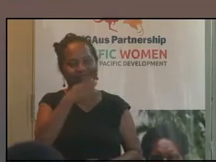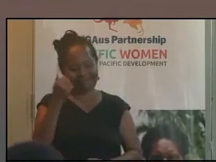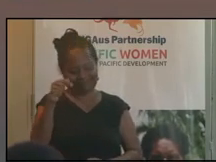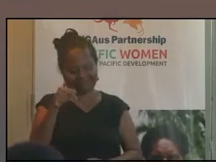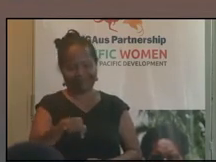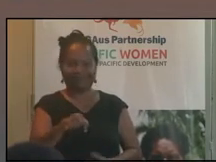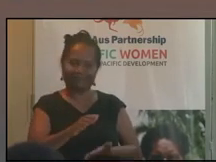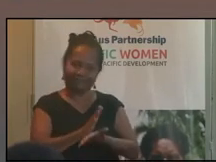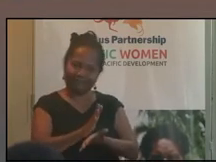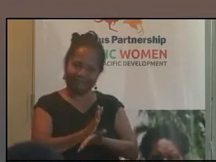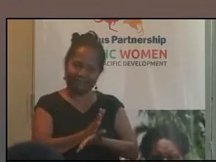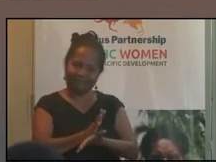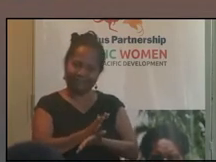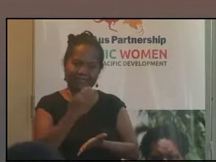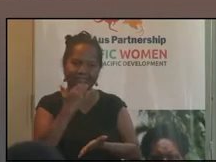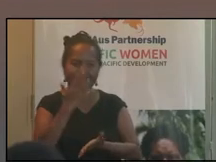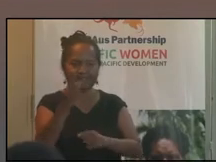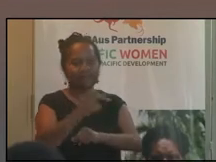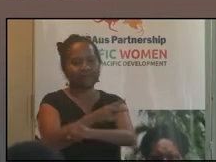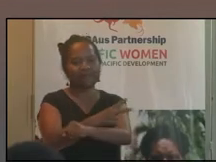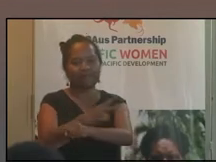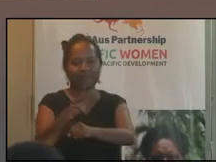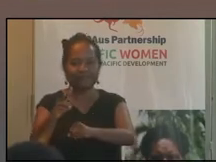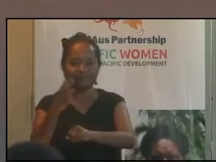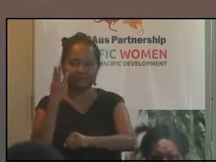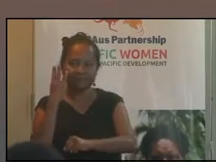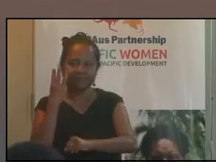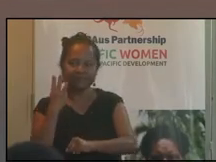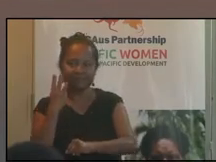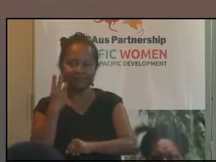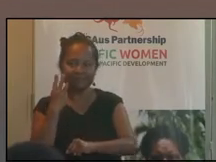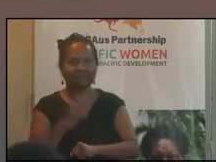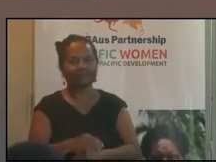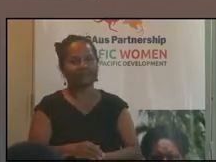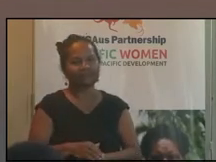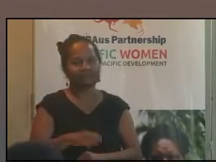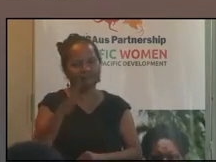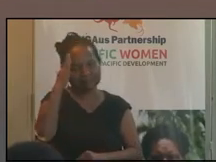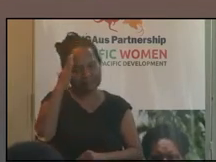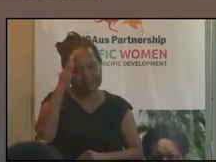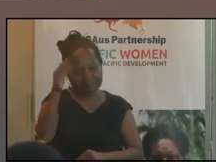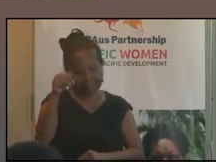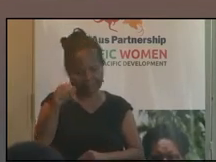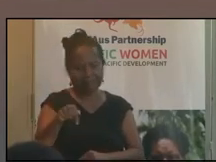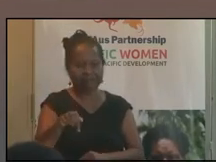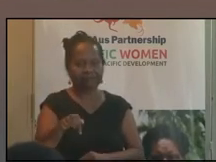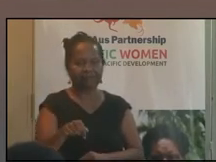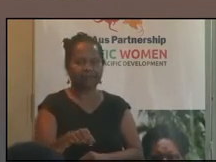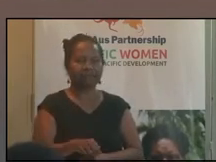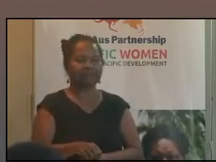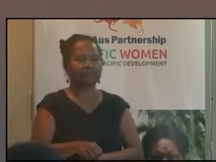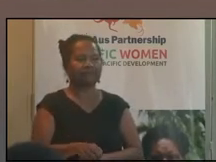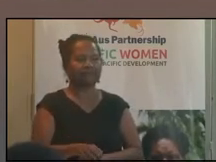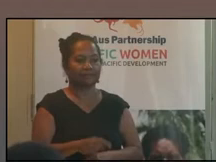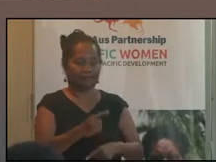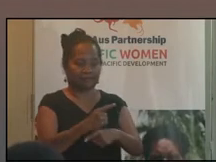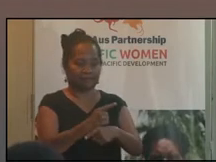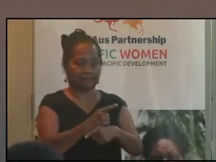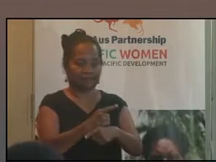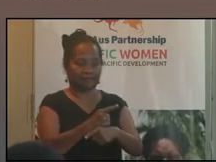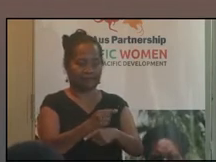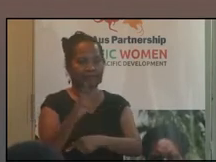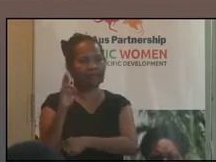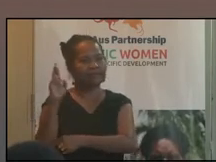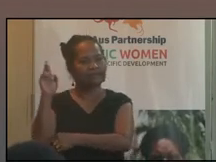thank Pacific Women for the honour of having me participate in this panel. The